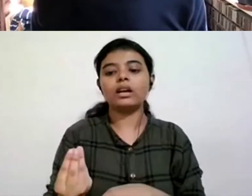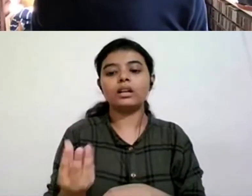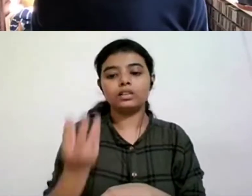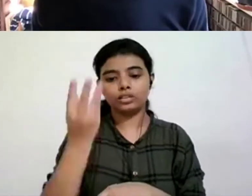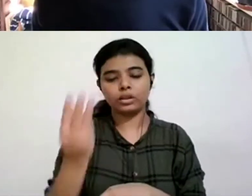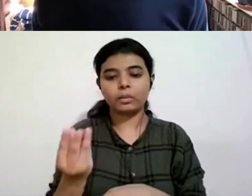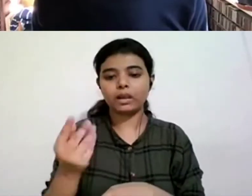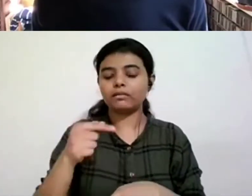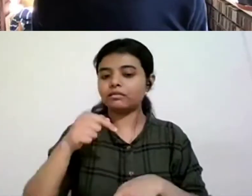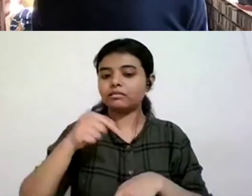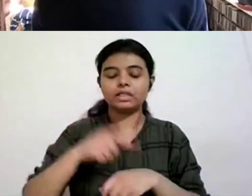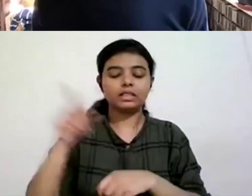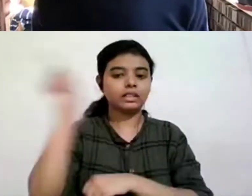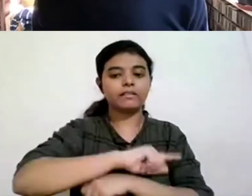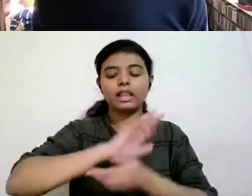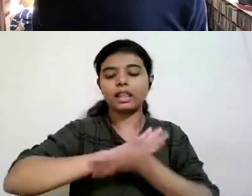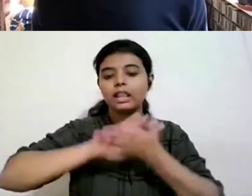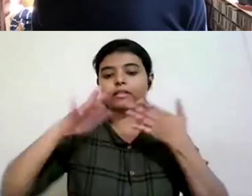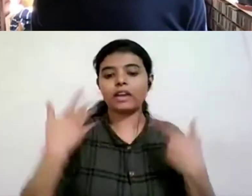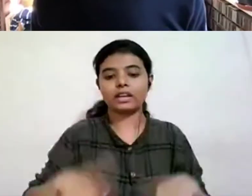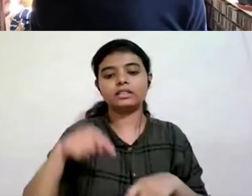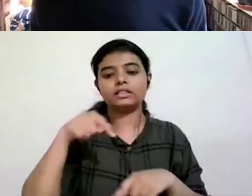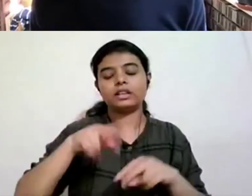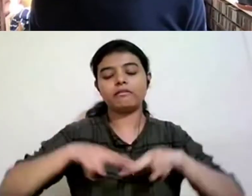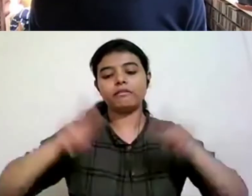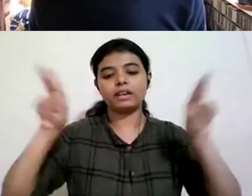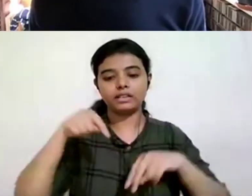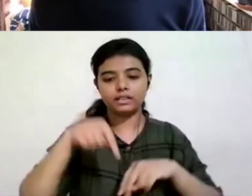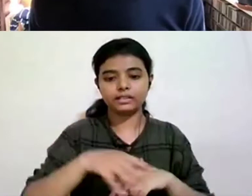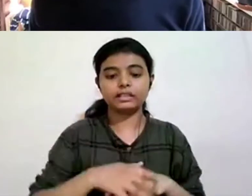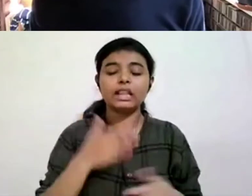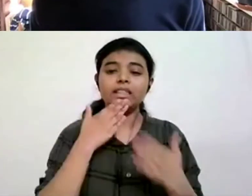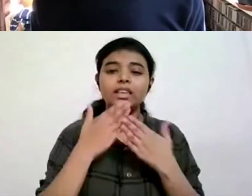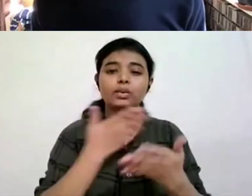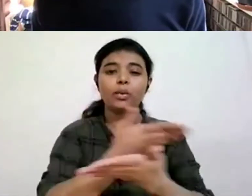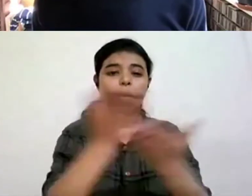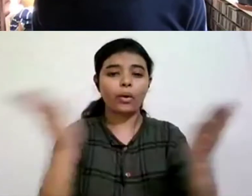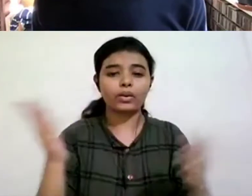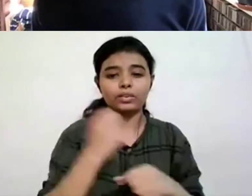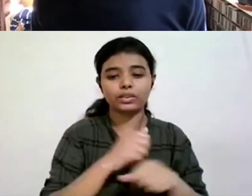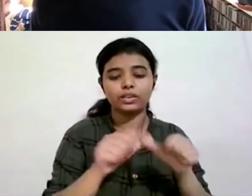session of the day. Thank you, everybody, and thank you,